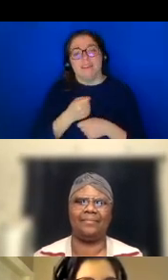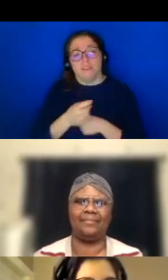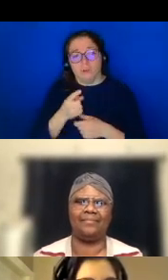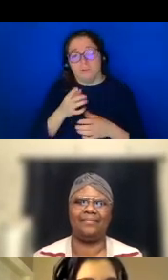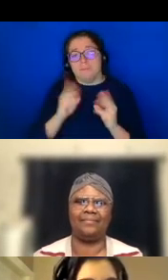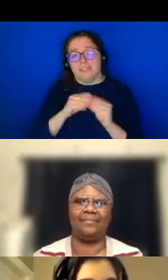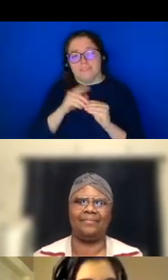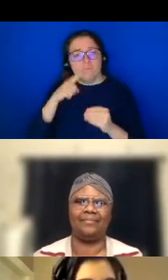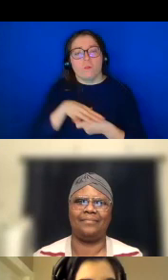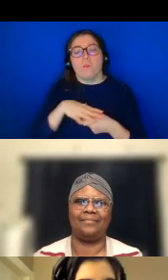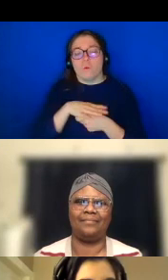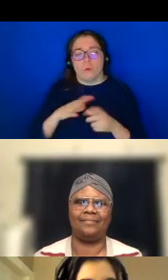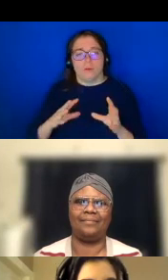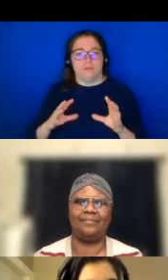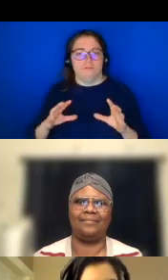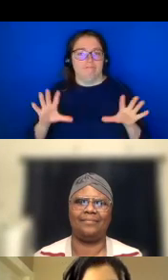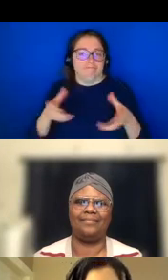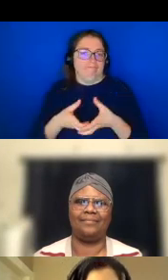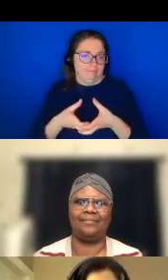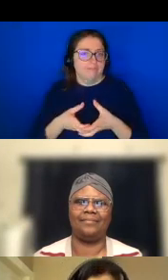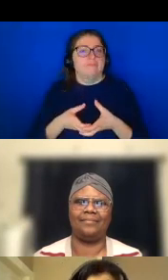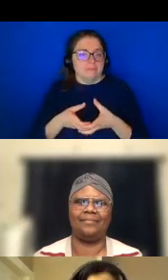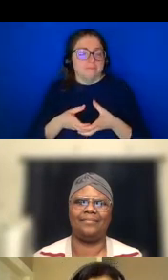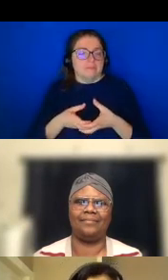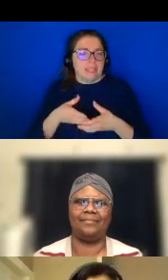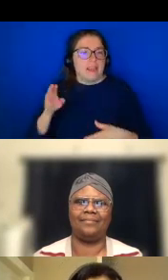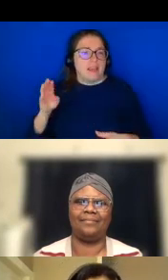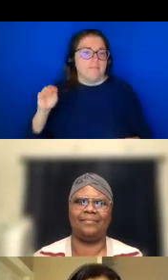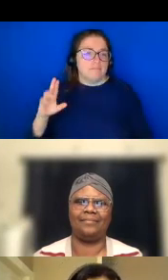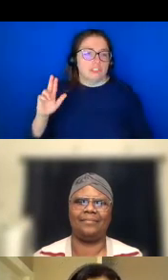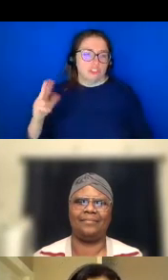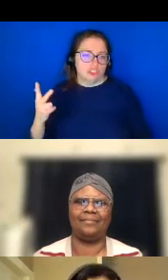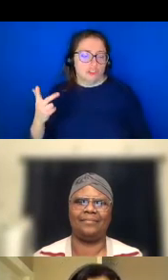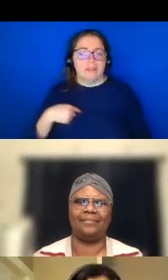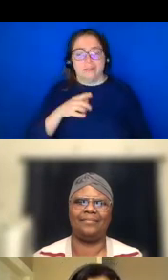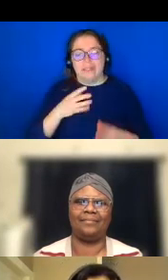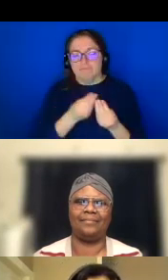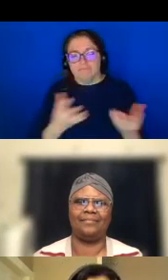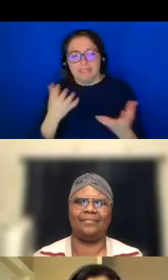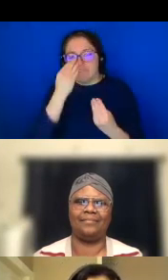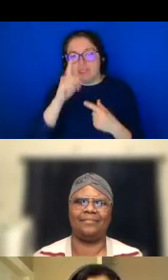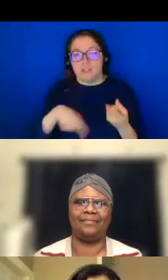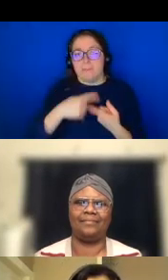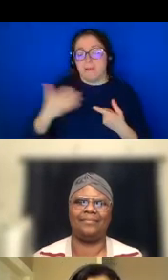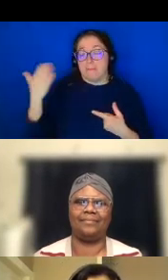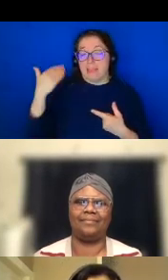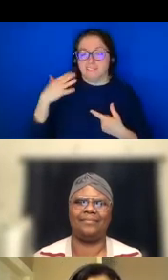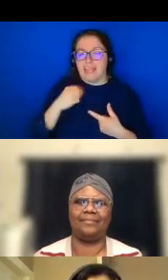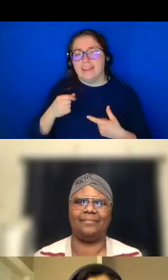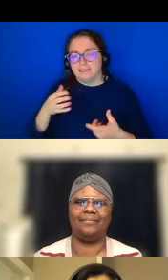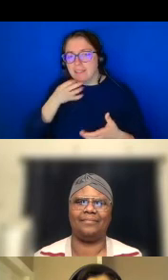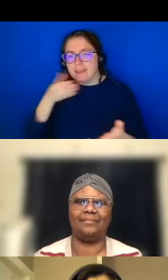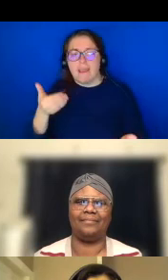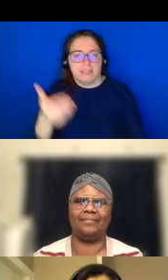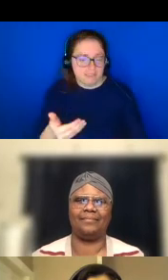well, where we give lots of information of all the events that we had in the past year and coming events. We also have the